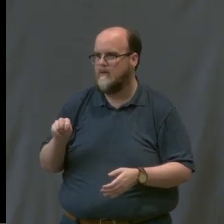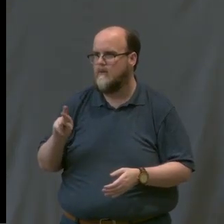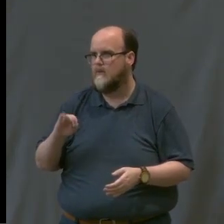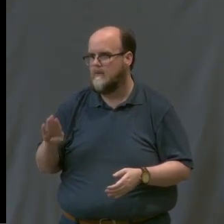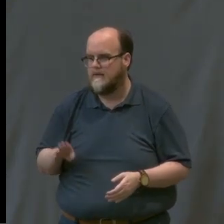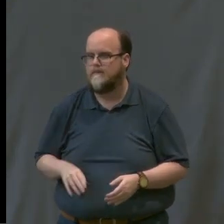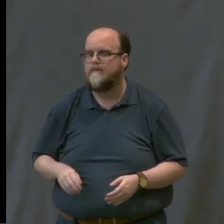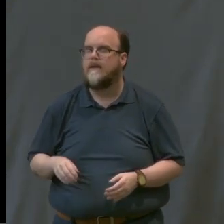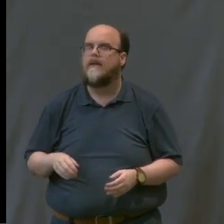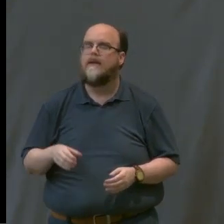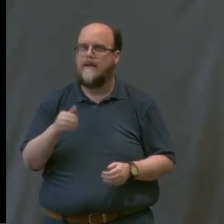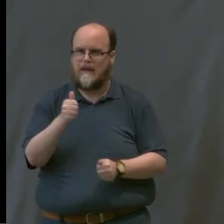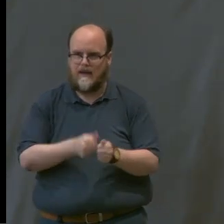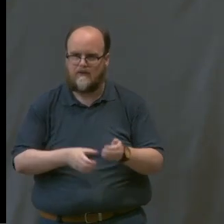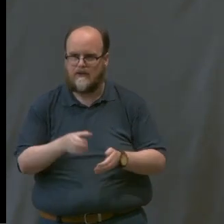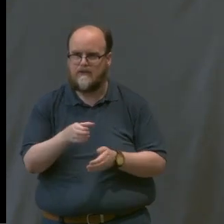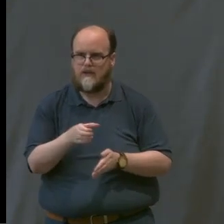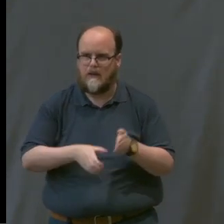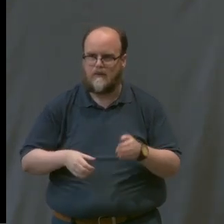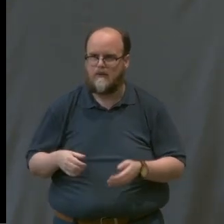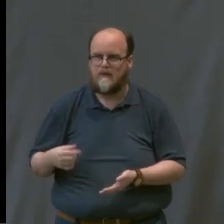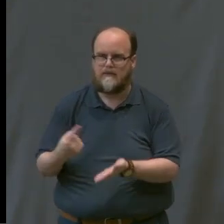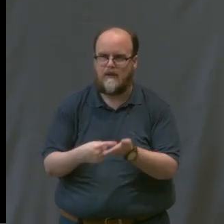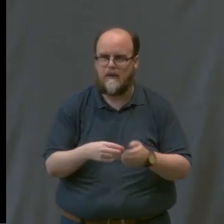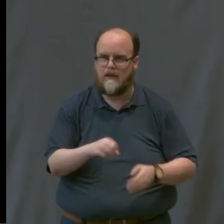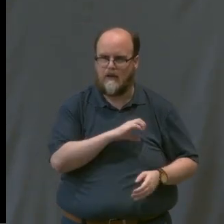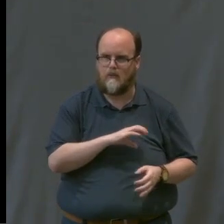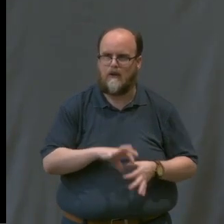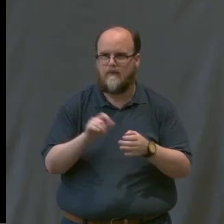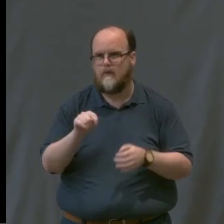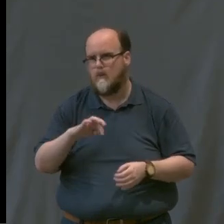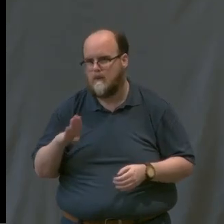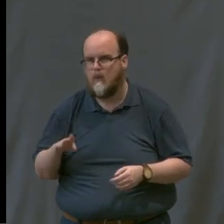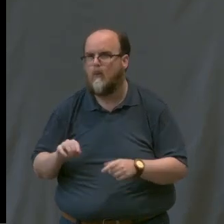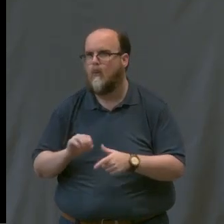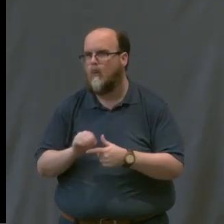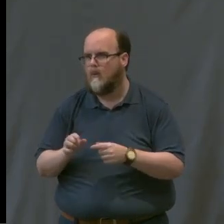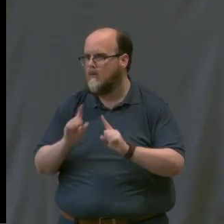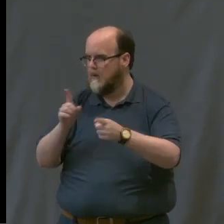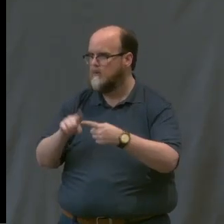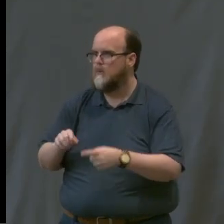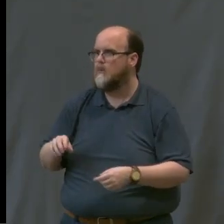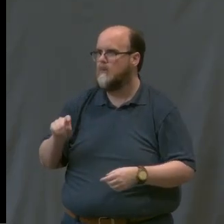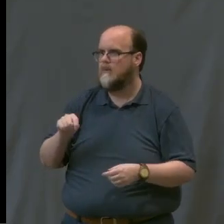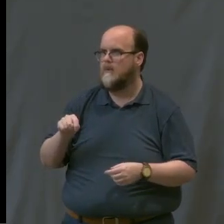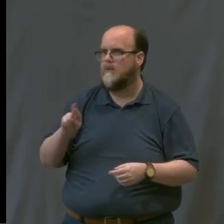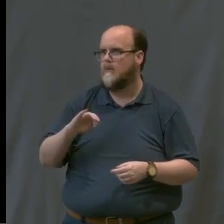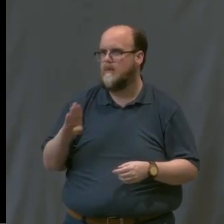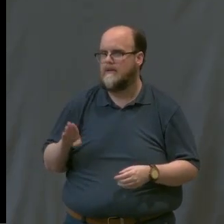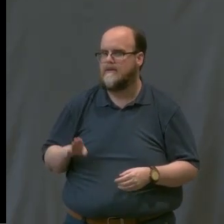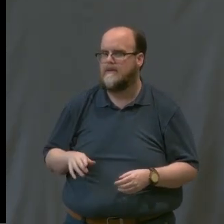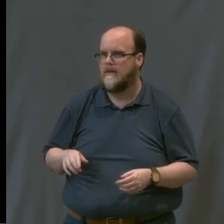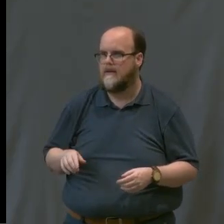Every chapter is either talking about a characteristic or it is a response to the tribulation as